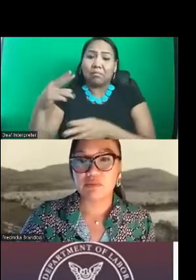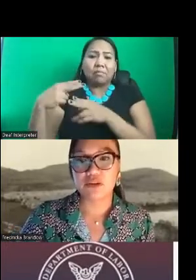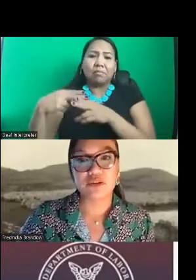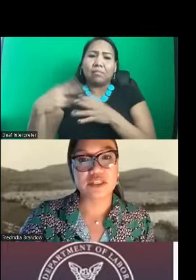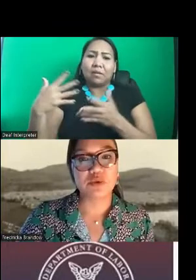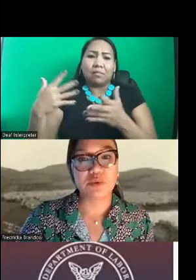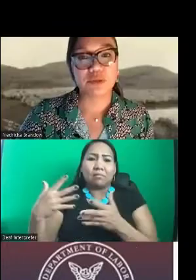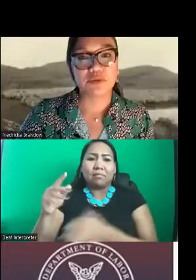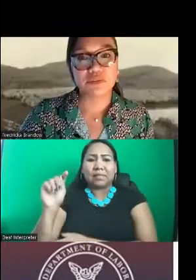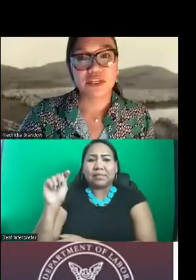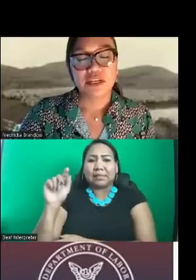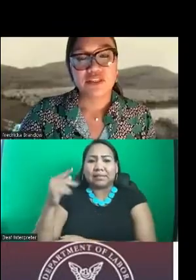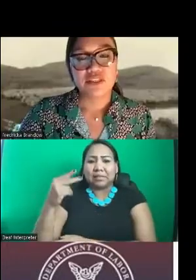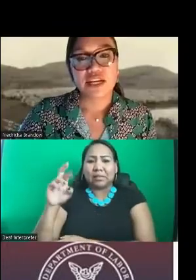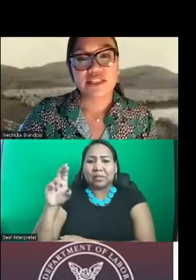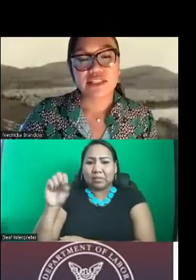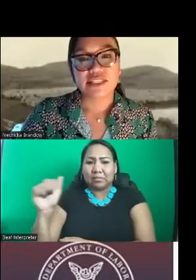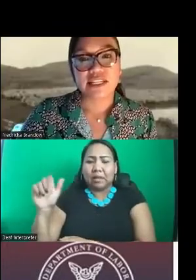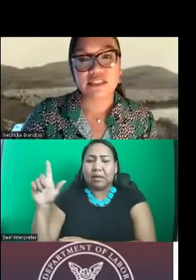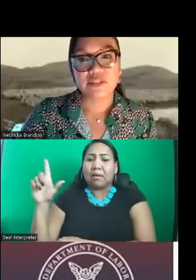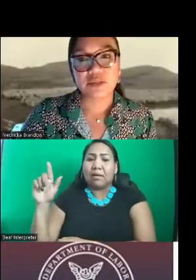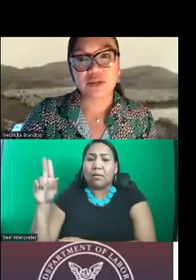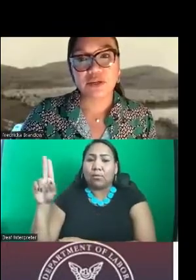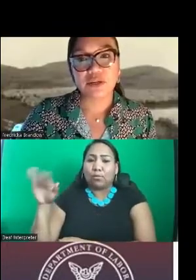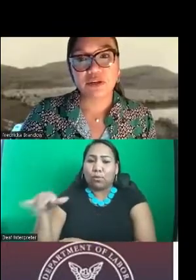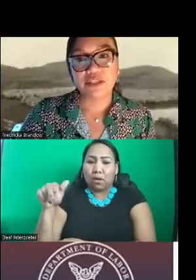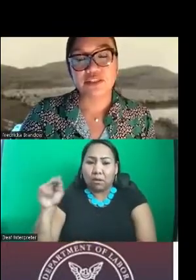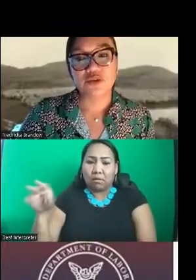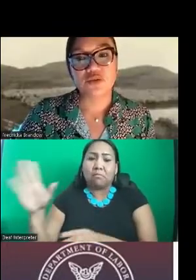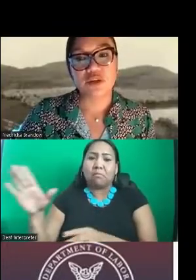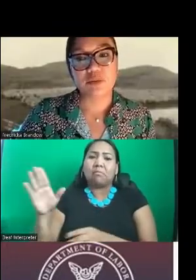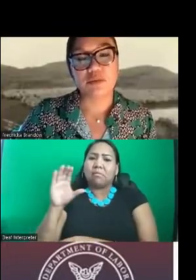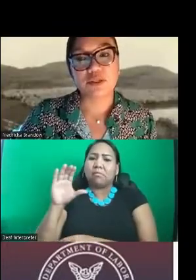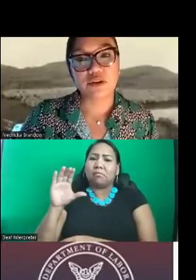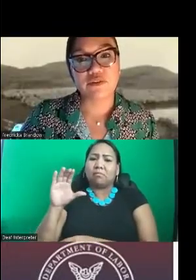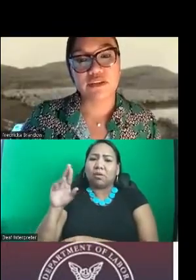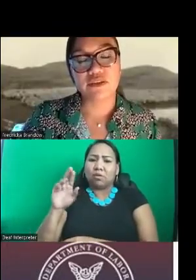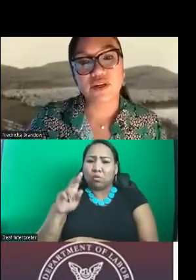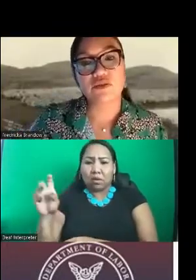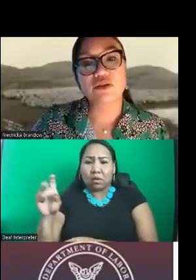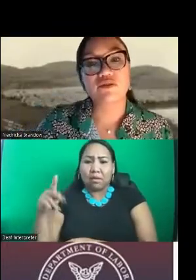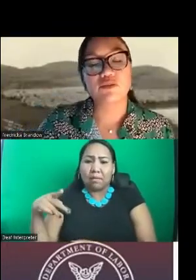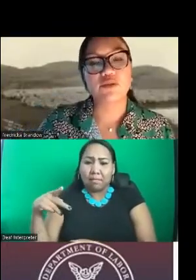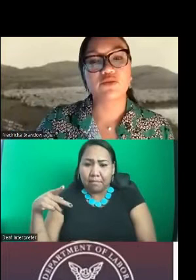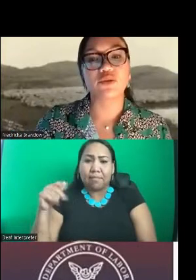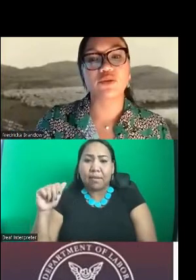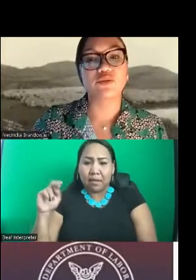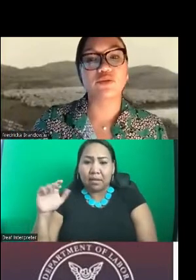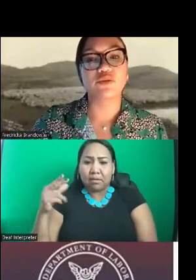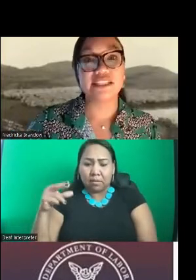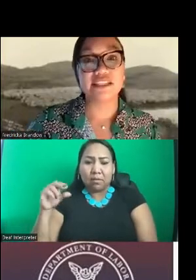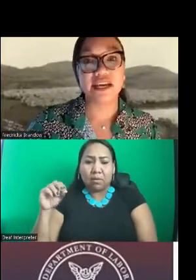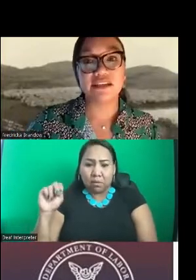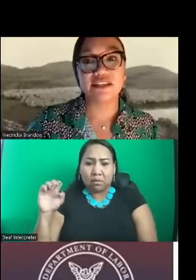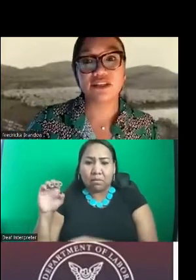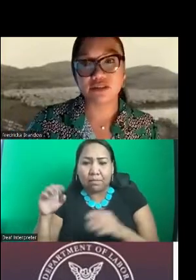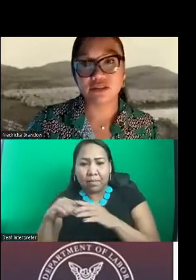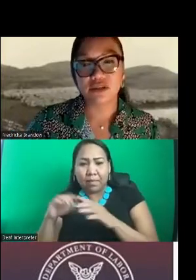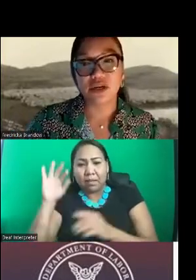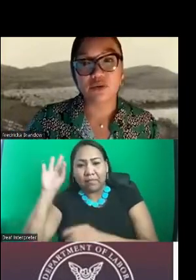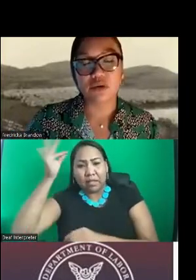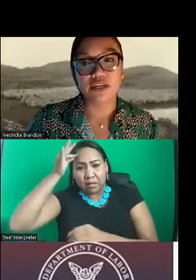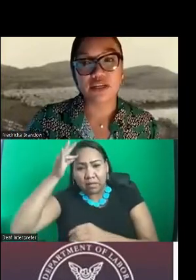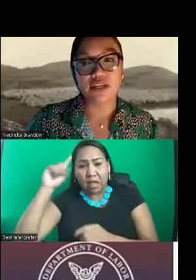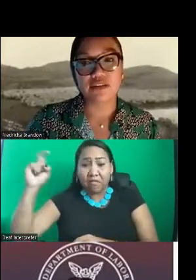Apache and Picaris Pueblo. She has extensive experience as a career public servant in the federal government for over 29